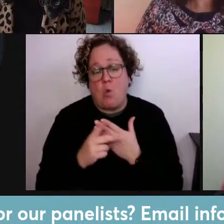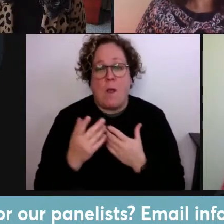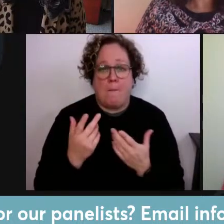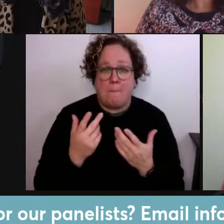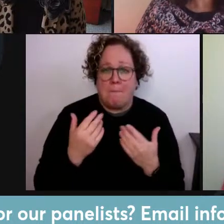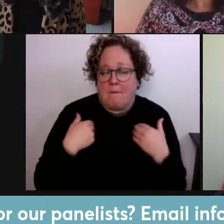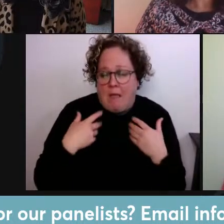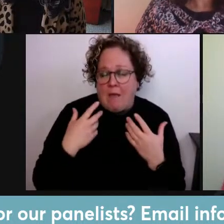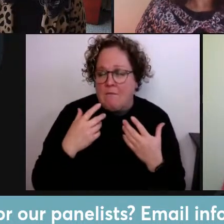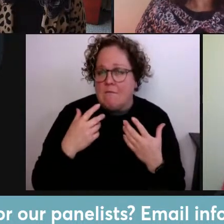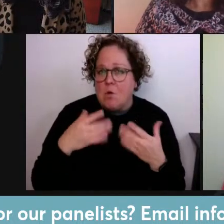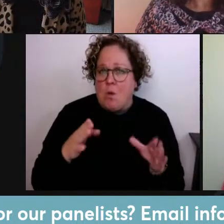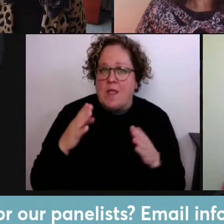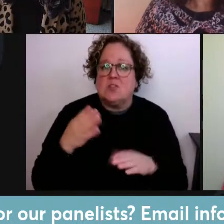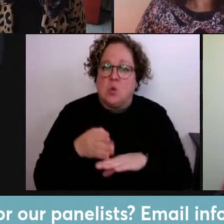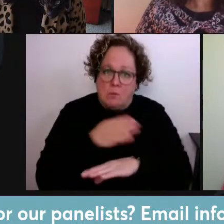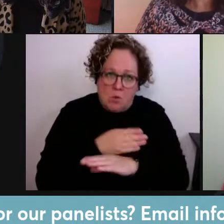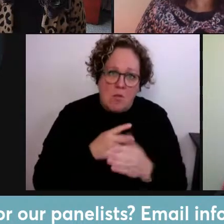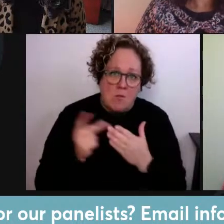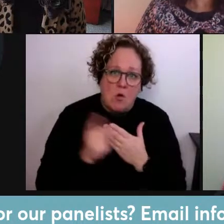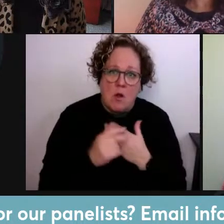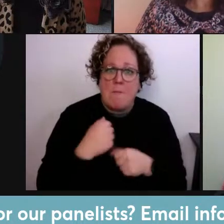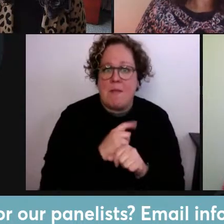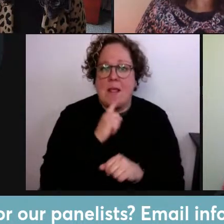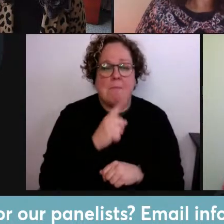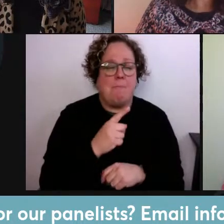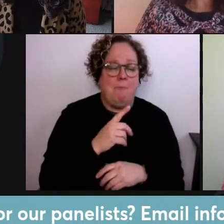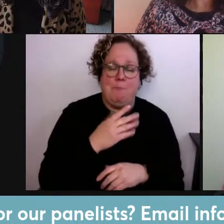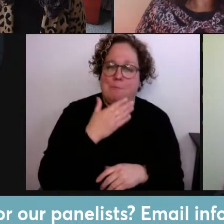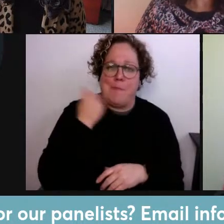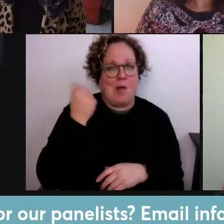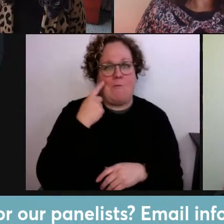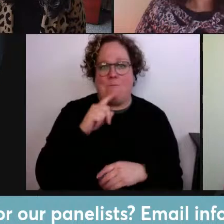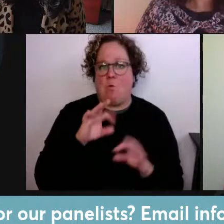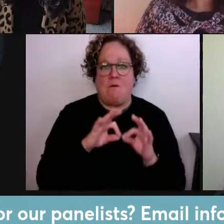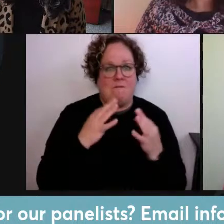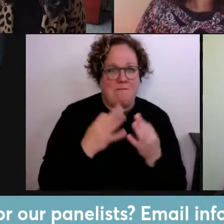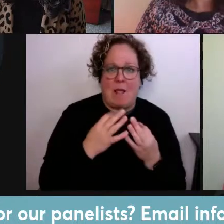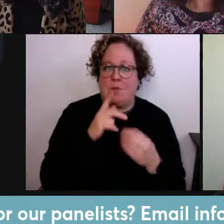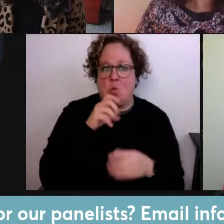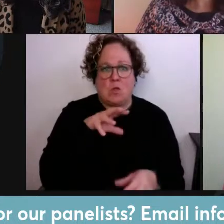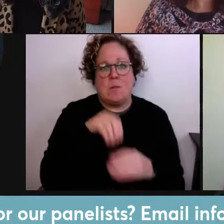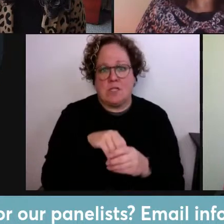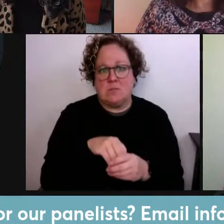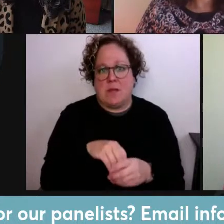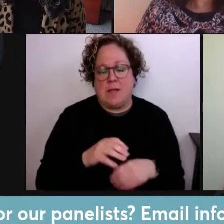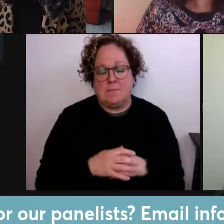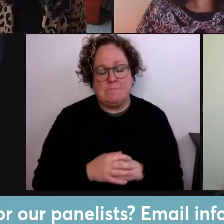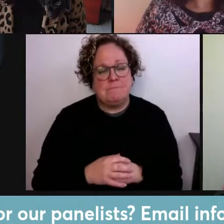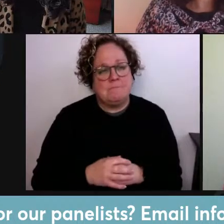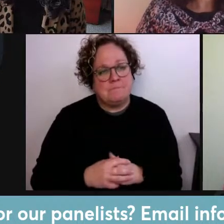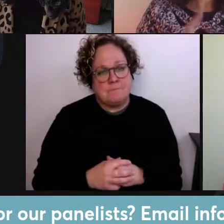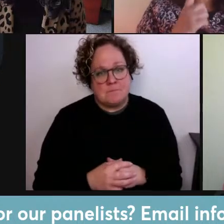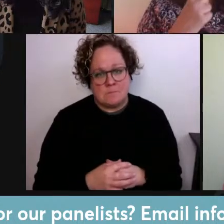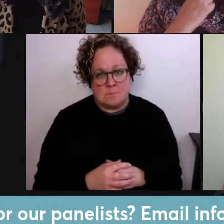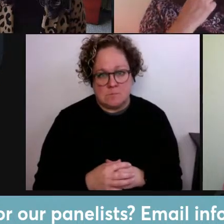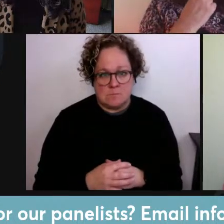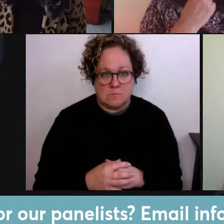to improve the program and make it better for the families participating in the program.